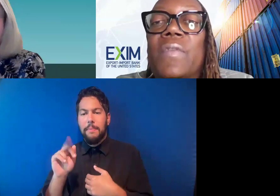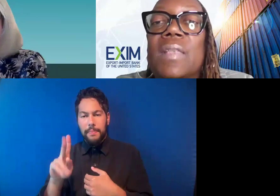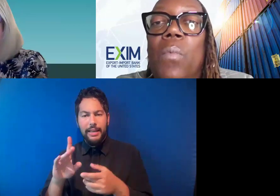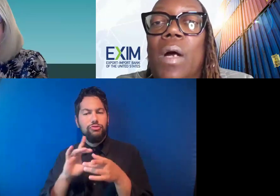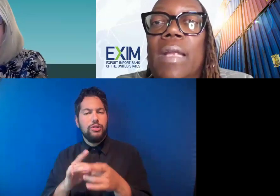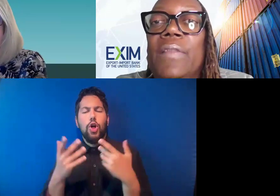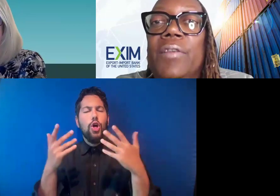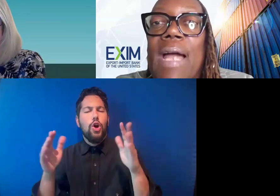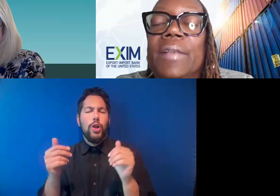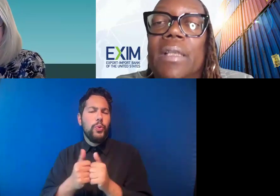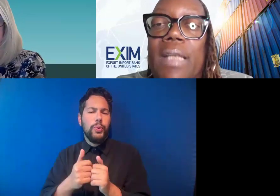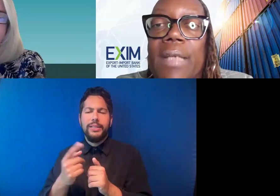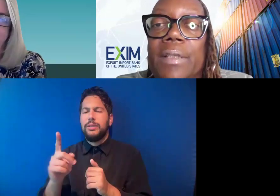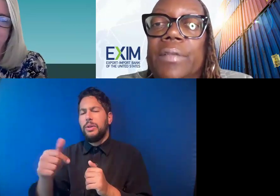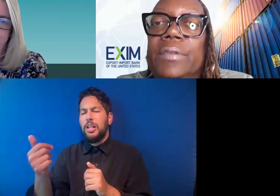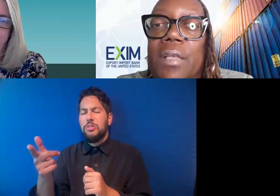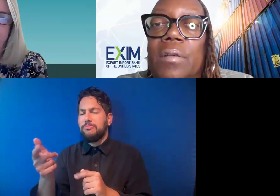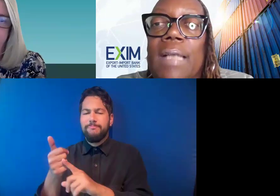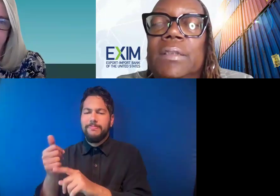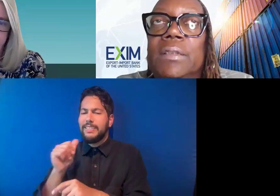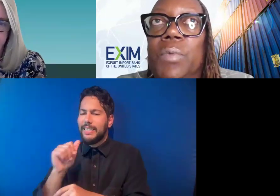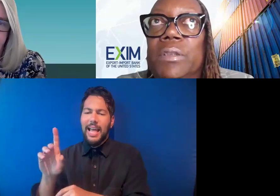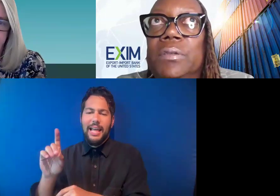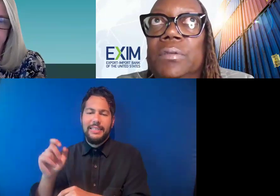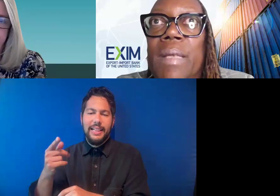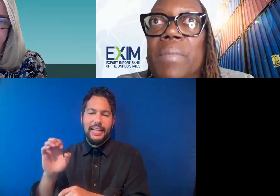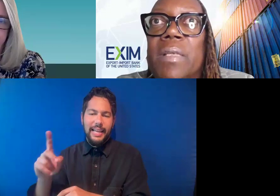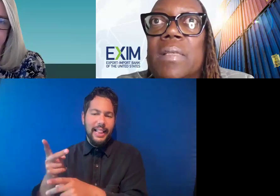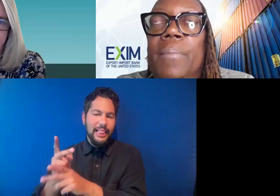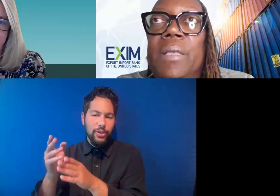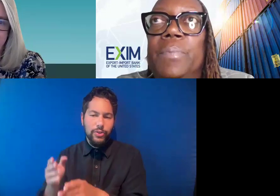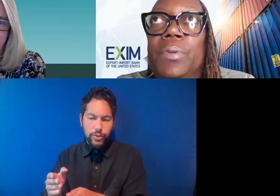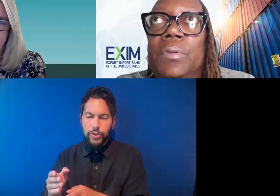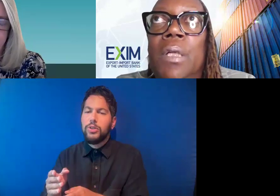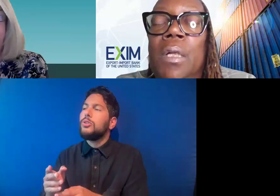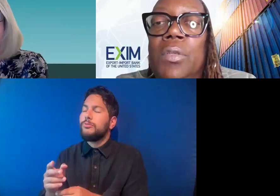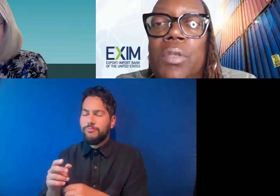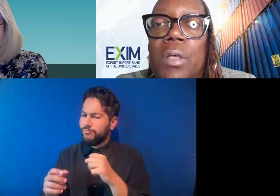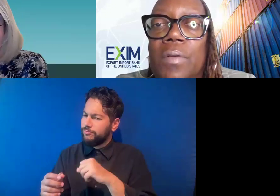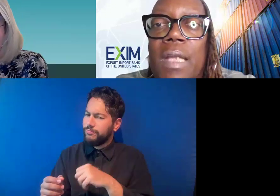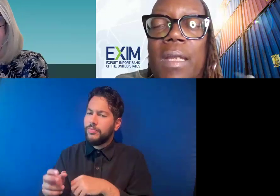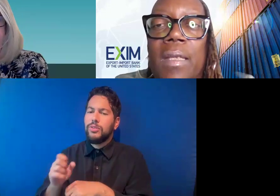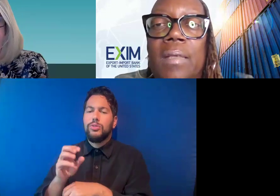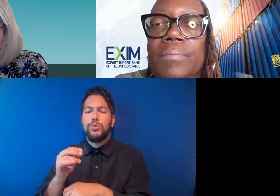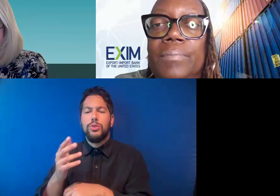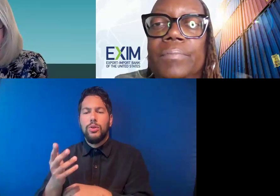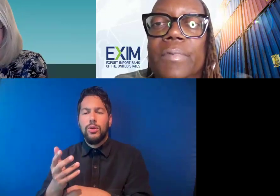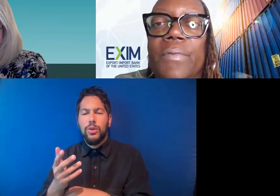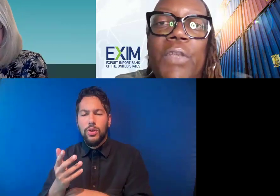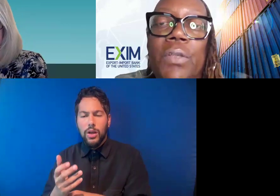already with someone and they're not a delegated lender. So I just want to maybe some people,